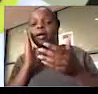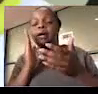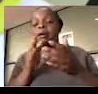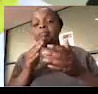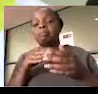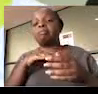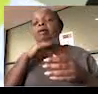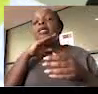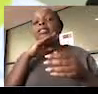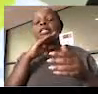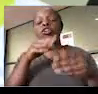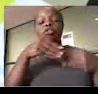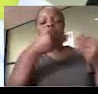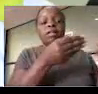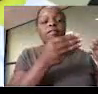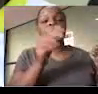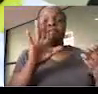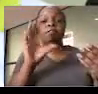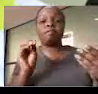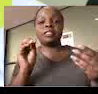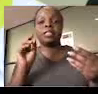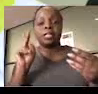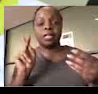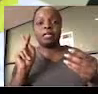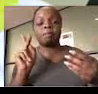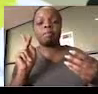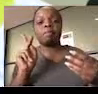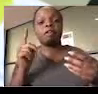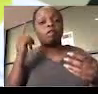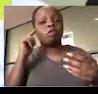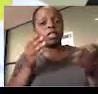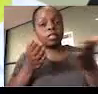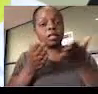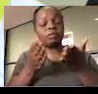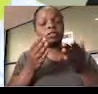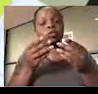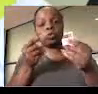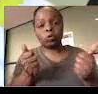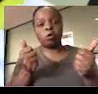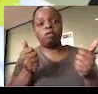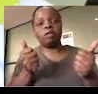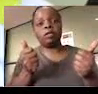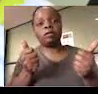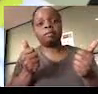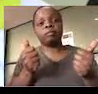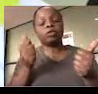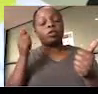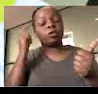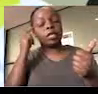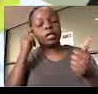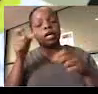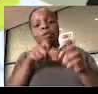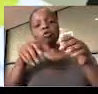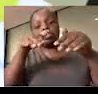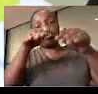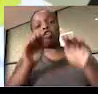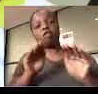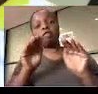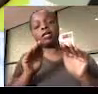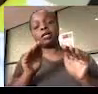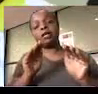25. Tomorrow, someone will give you that coffin of 10,000. You're thinking of maybe you're going to